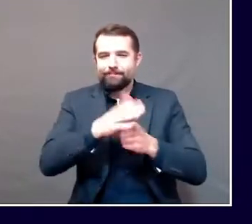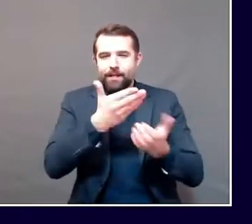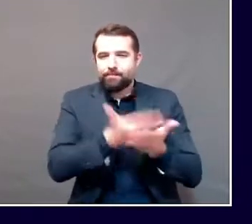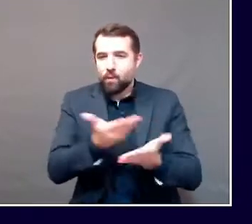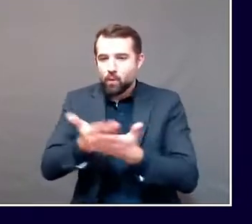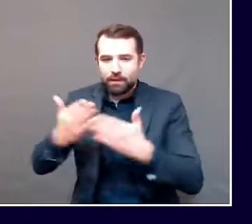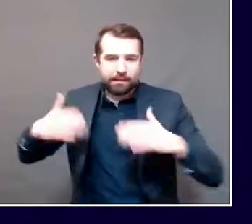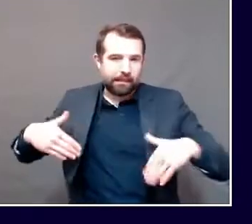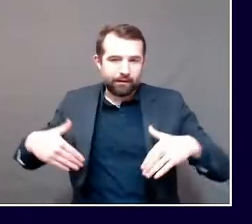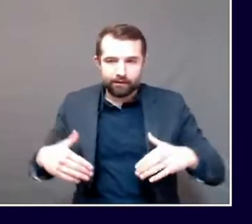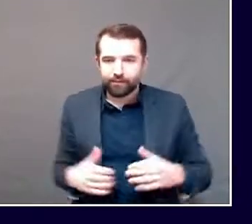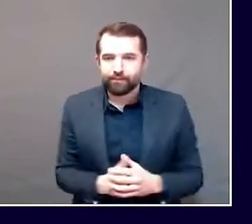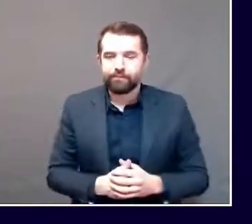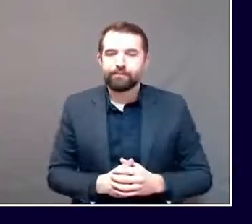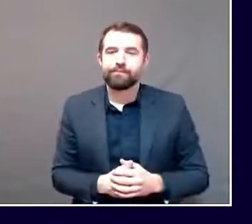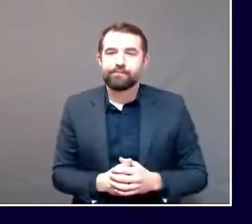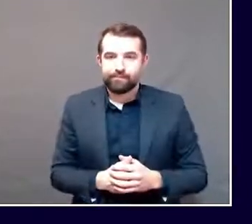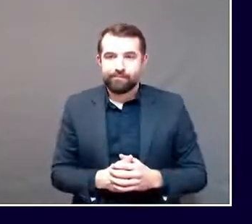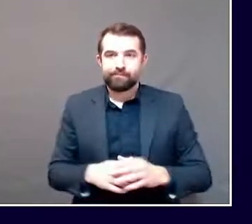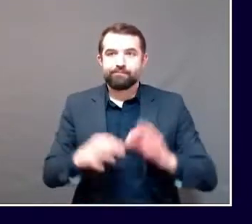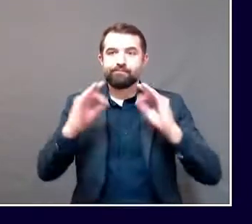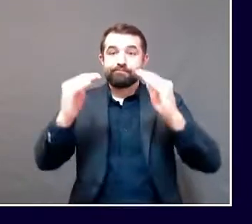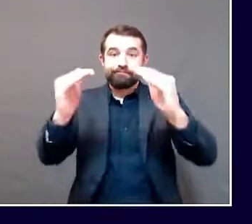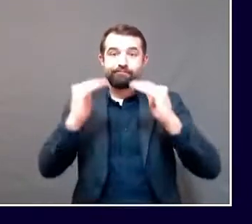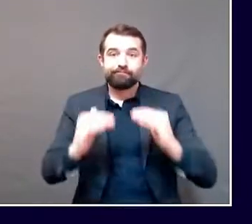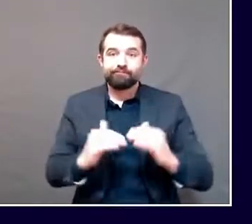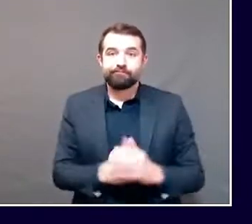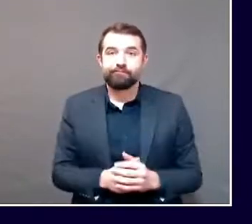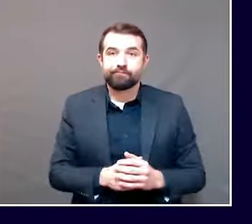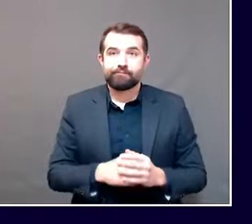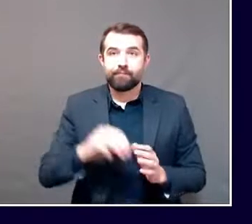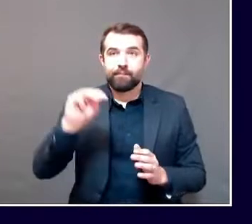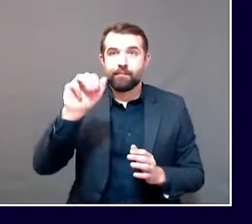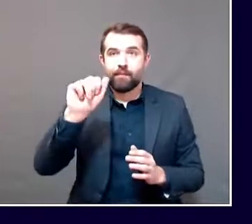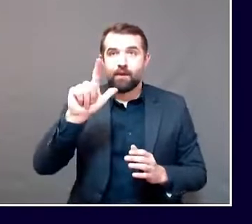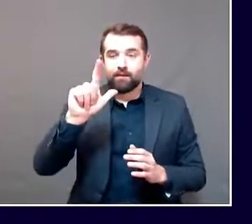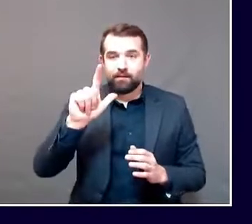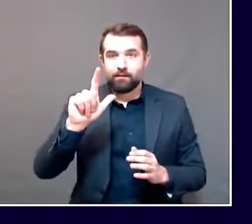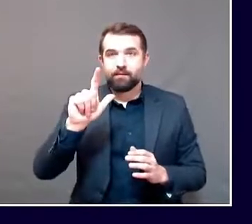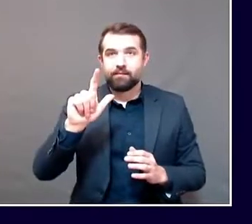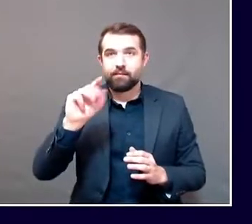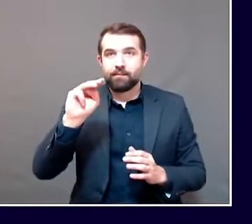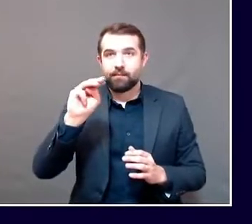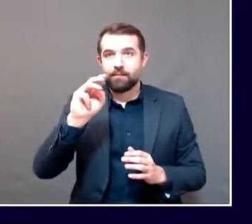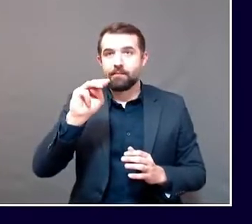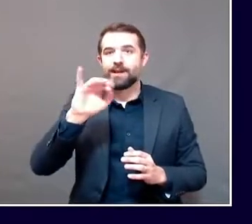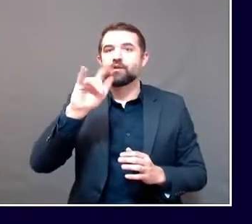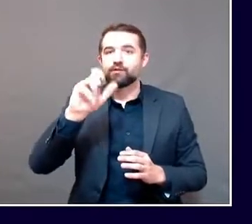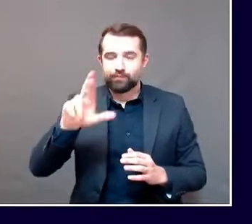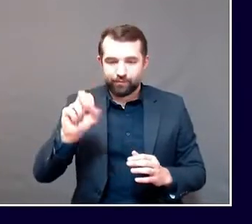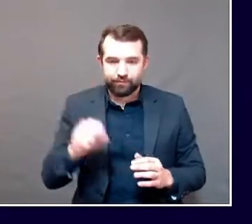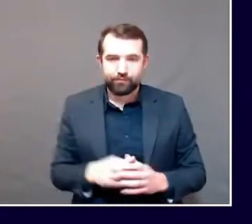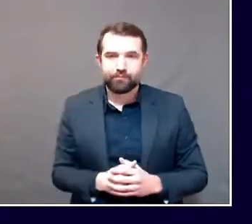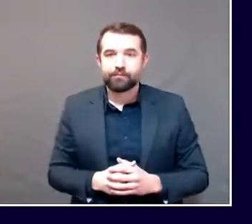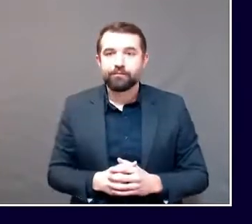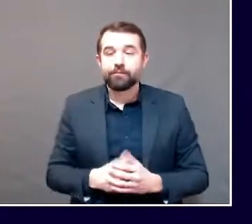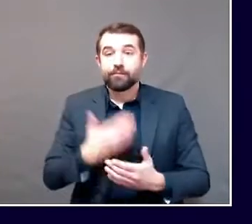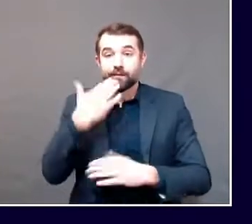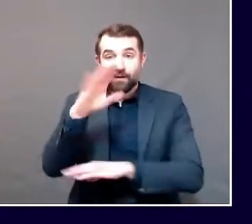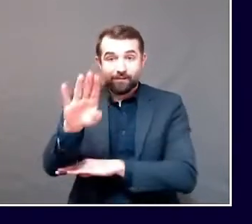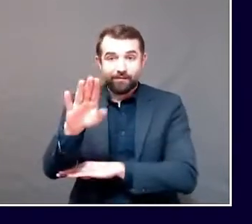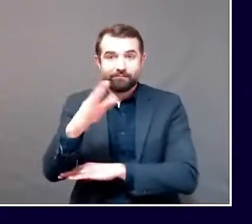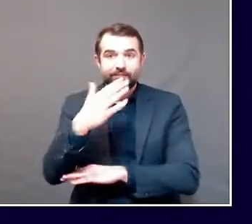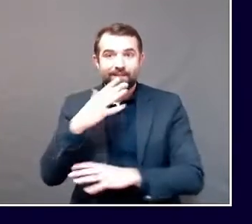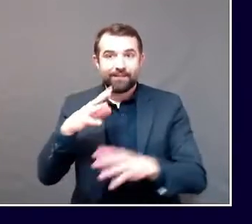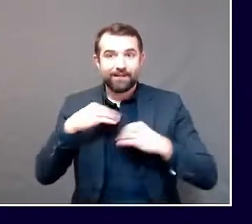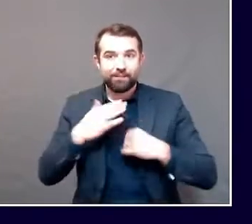you. I'm going to turn now to Mal Meyer next. Good afternoon, Dr. Shah. Thanks for taking my question.